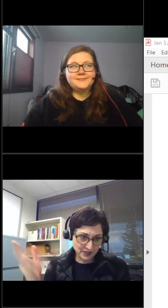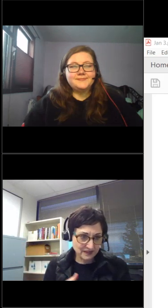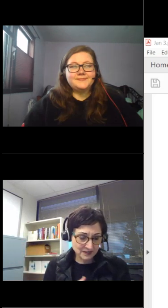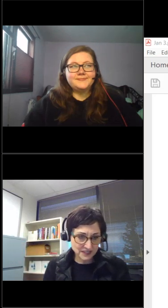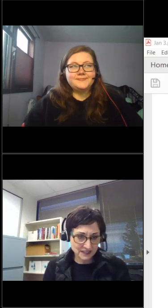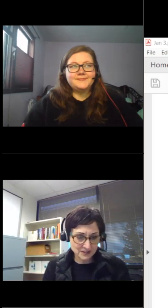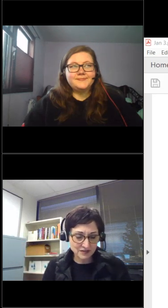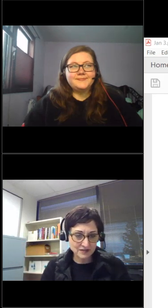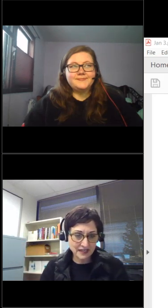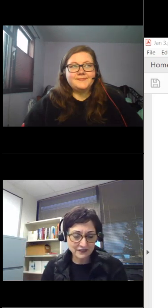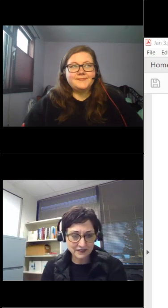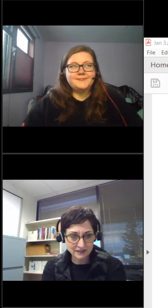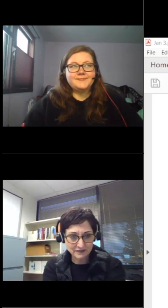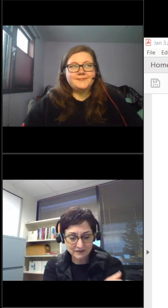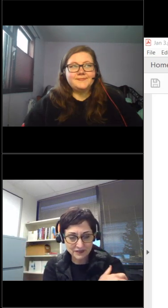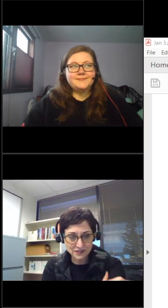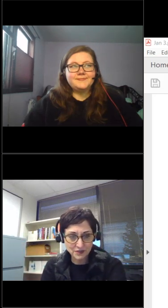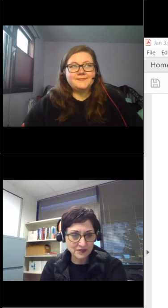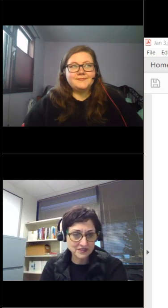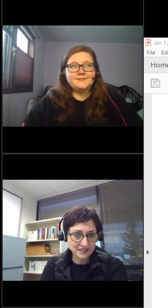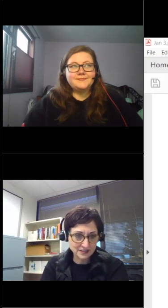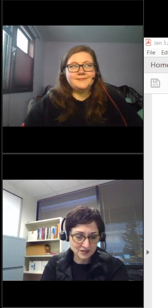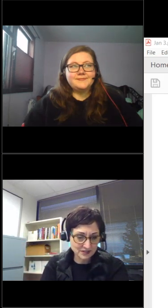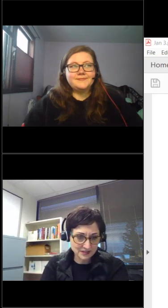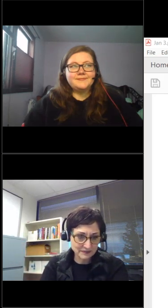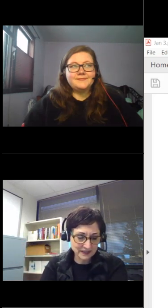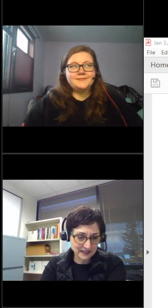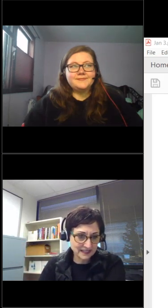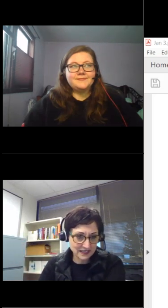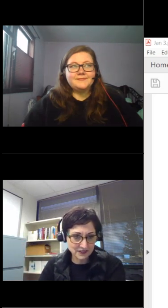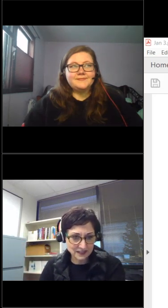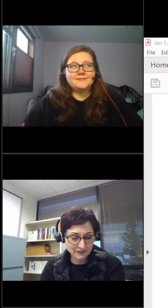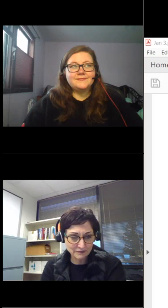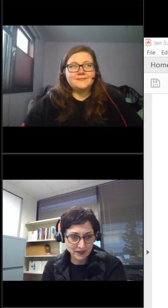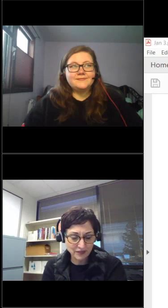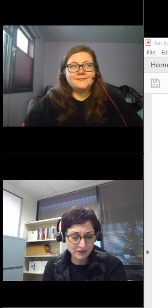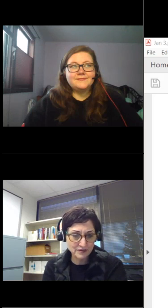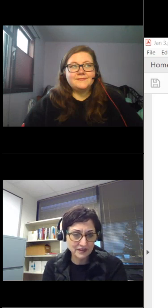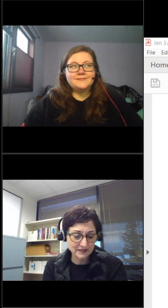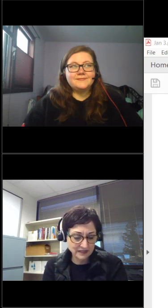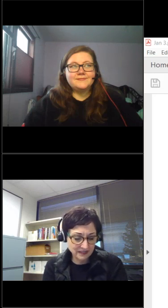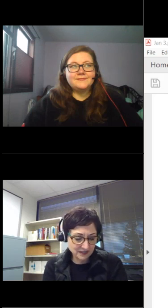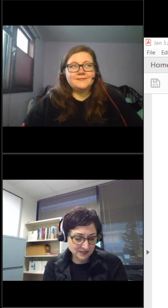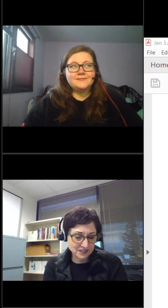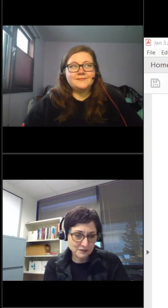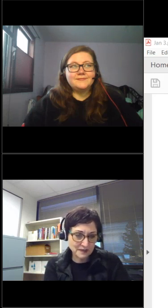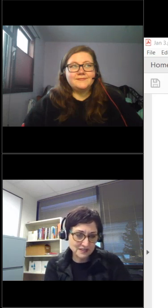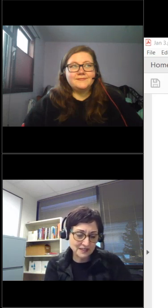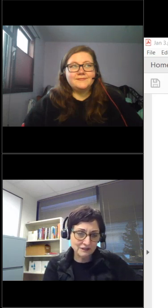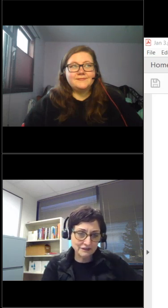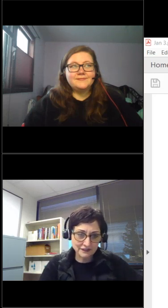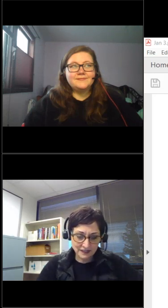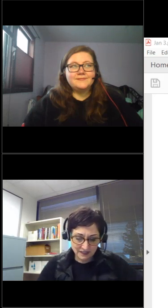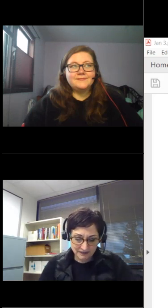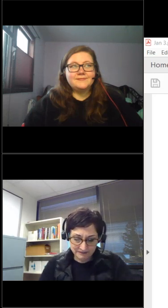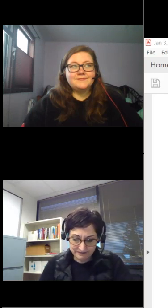put in their signature, they have a stored signature or something like that they've done through the system